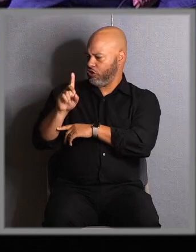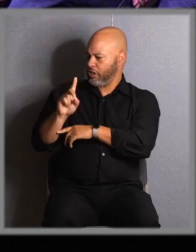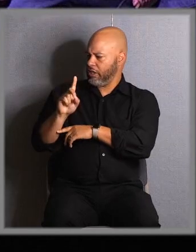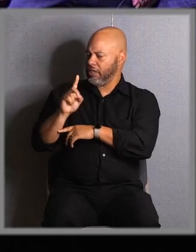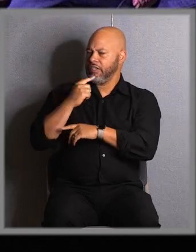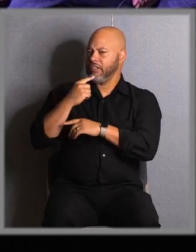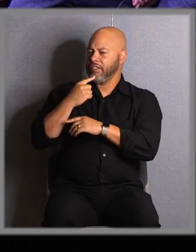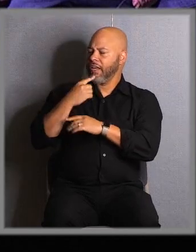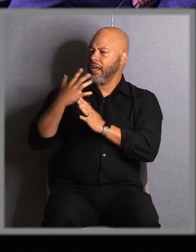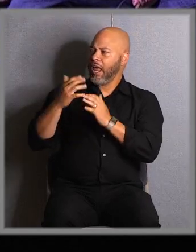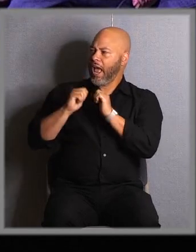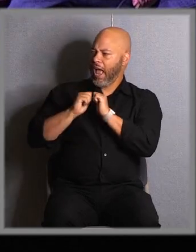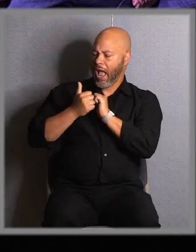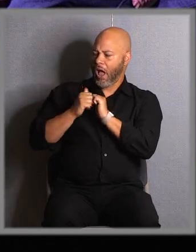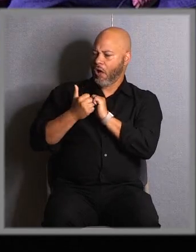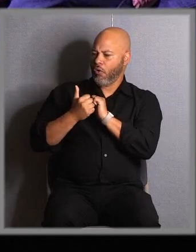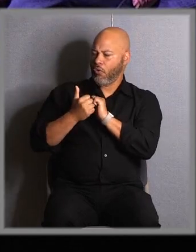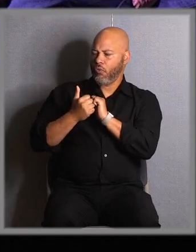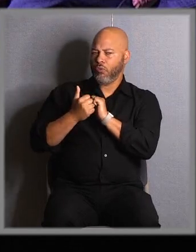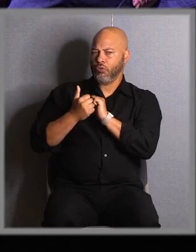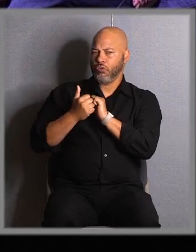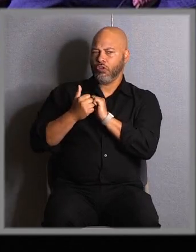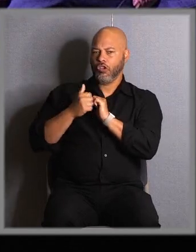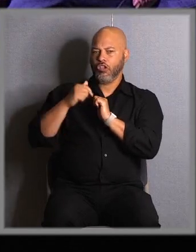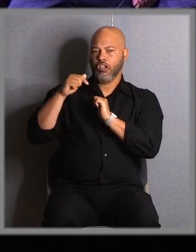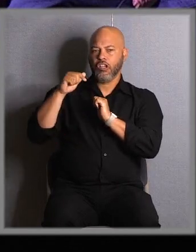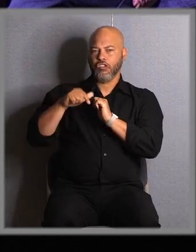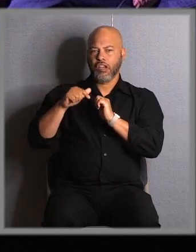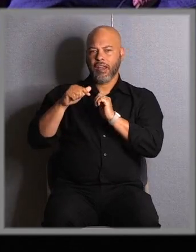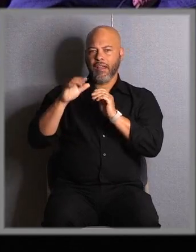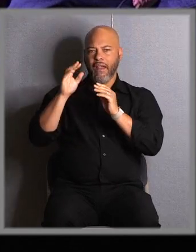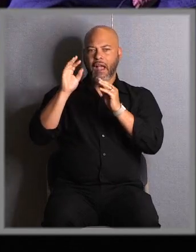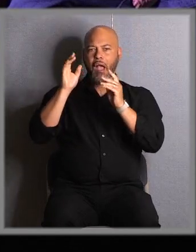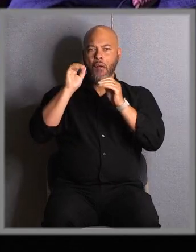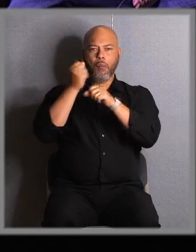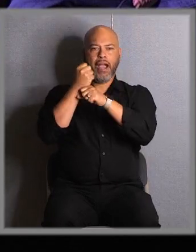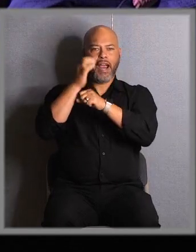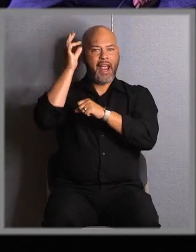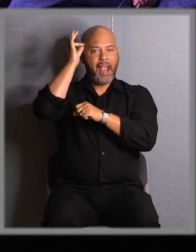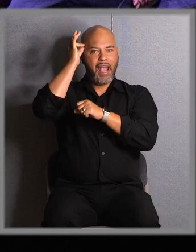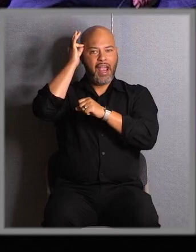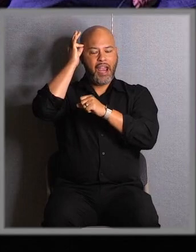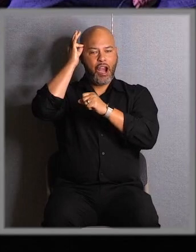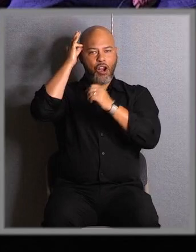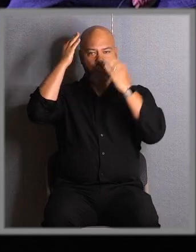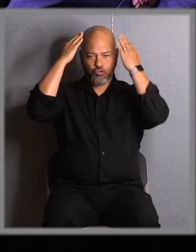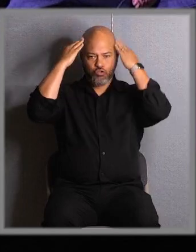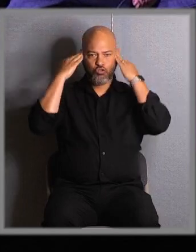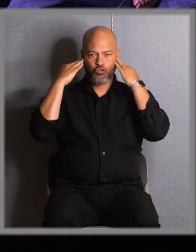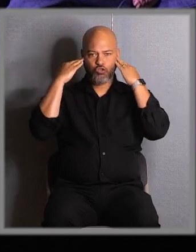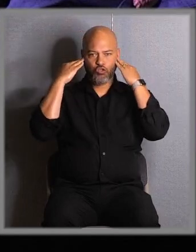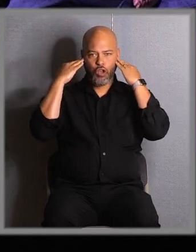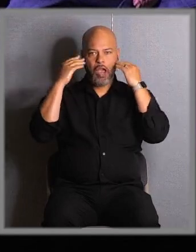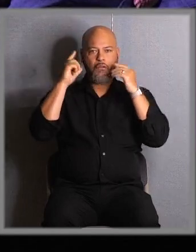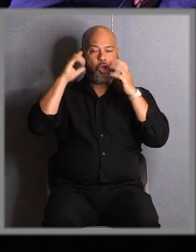that she straightened her hair for her PhD